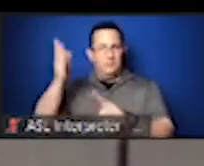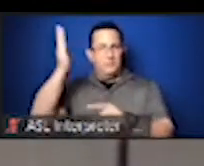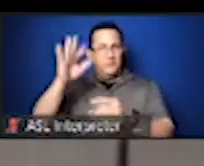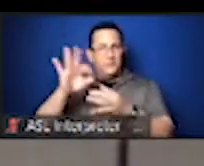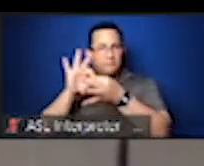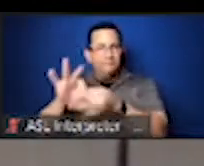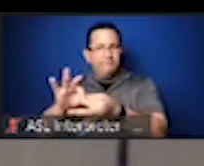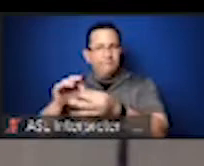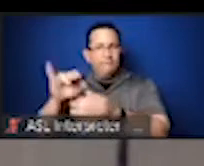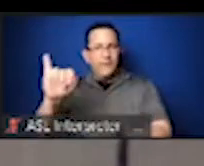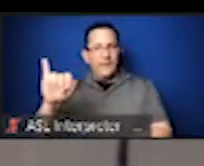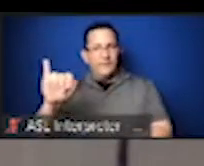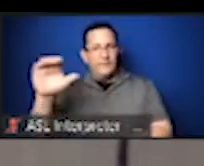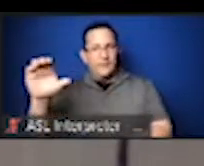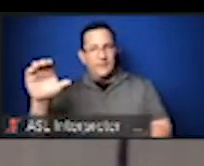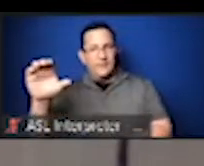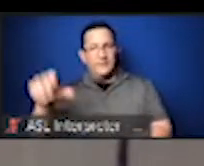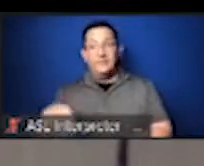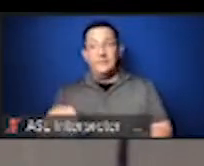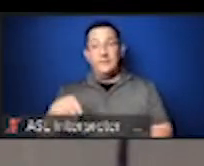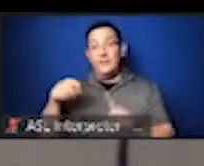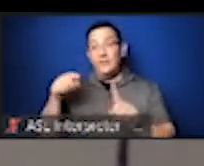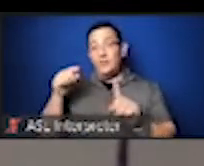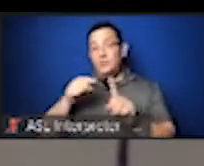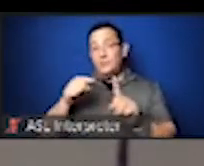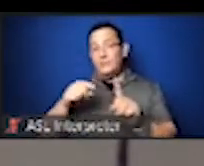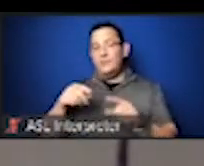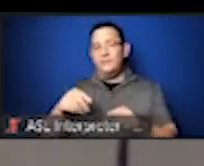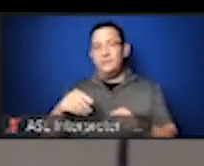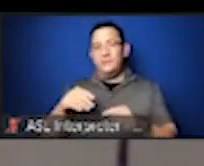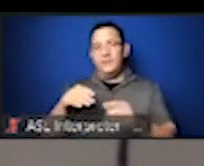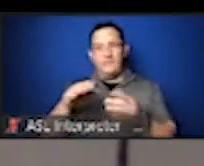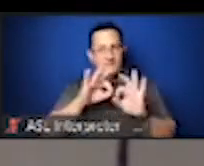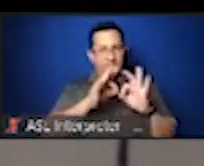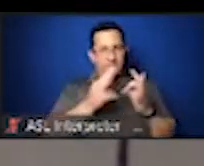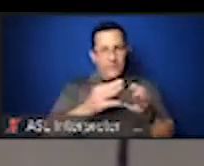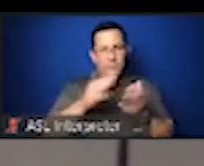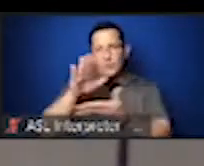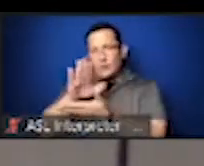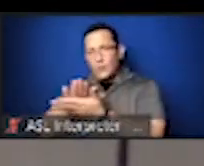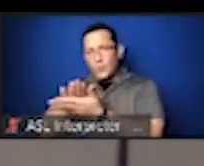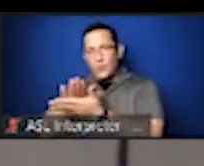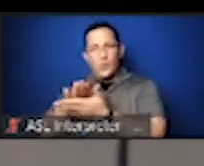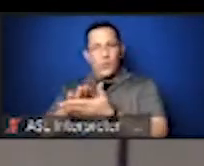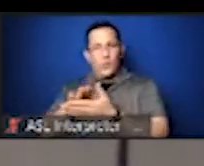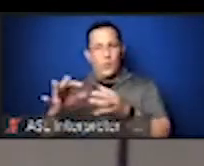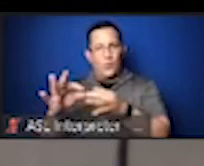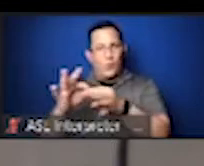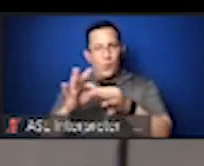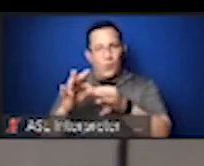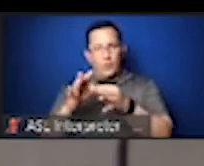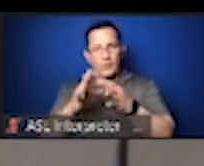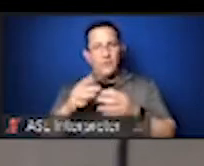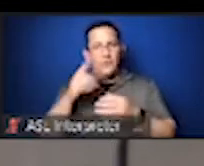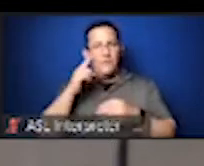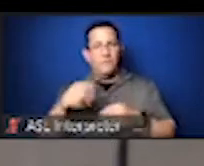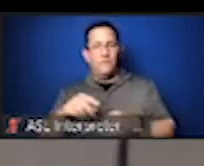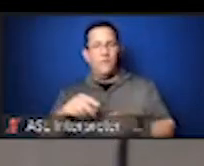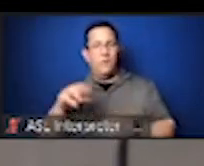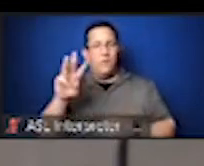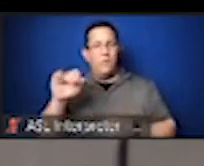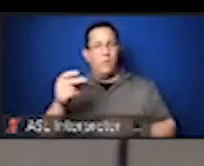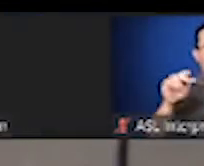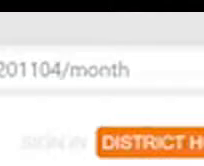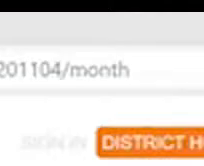Without further delay, I would like to introduce our first presenter, Anna Anderson, who will be presenting on